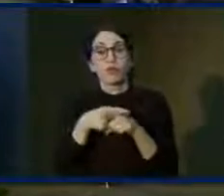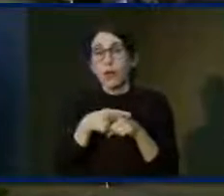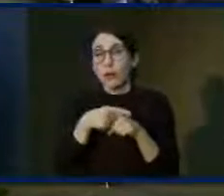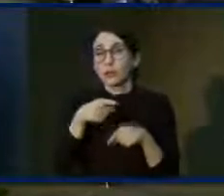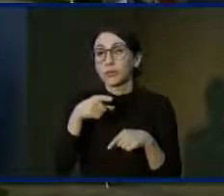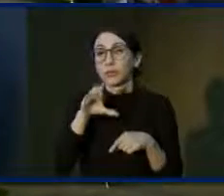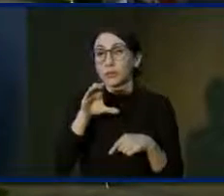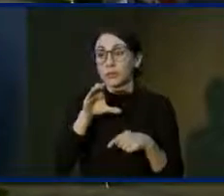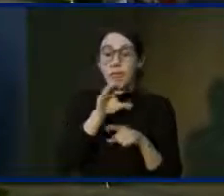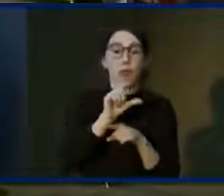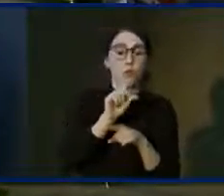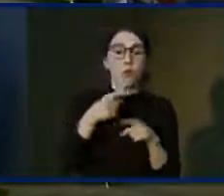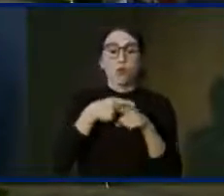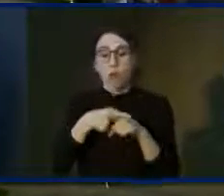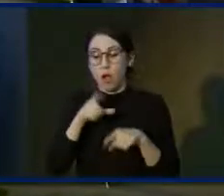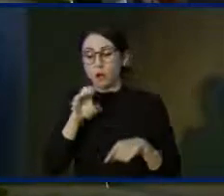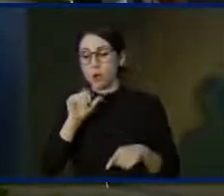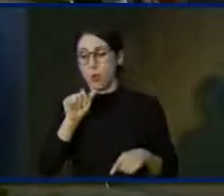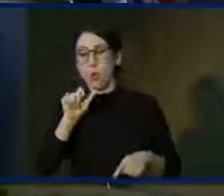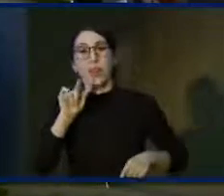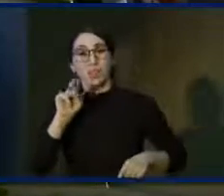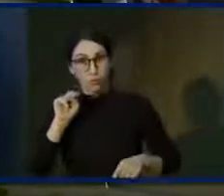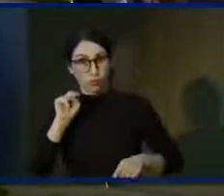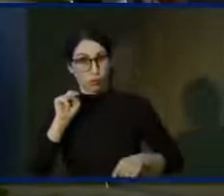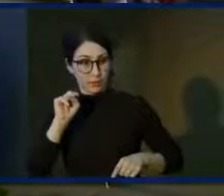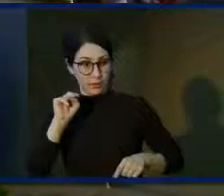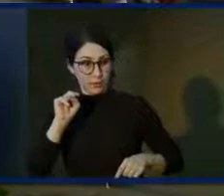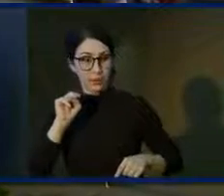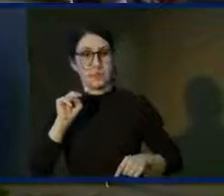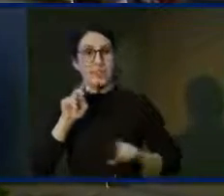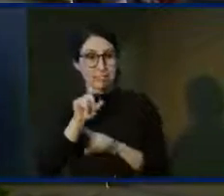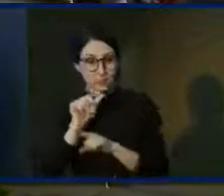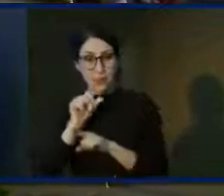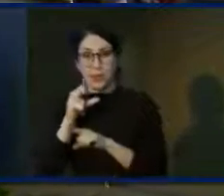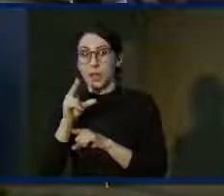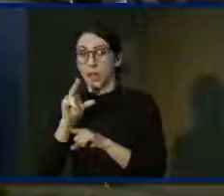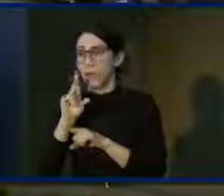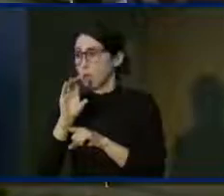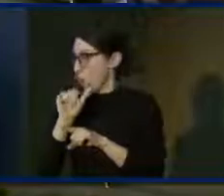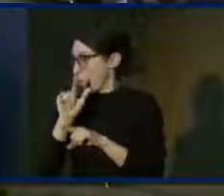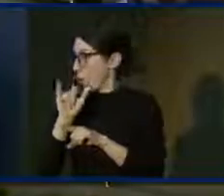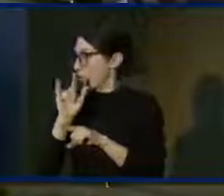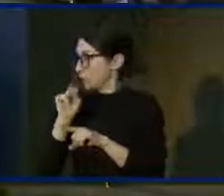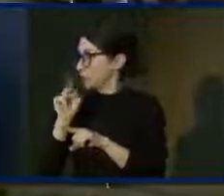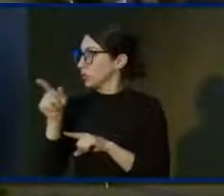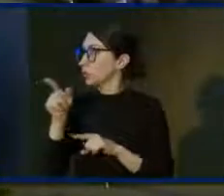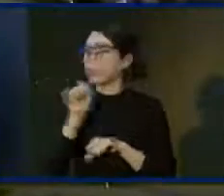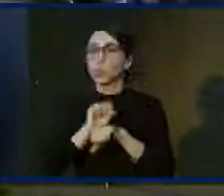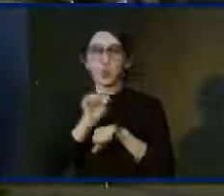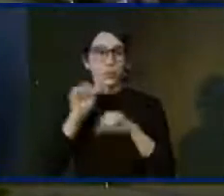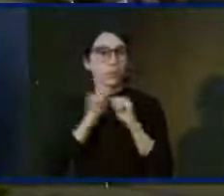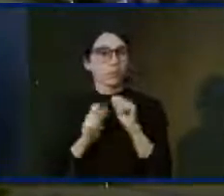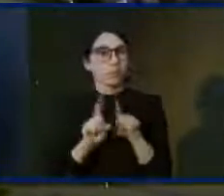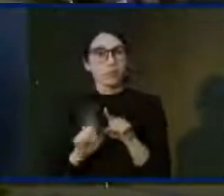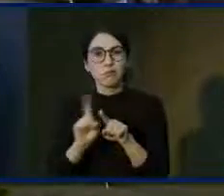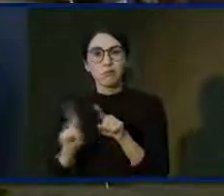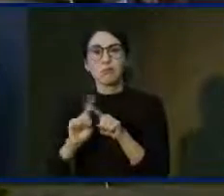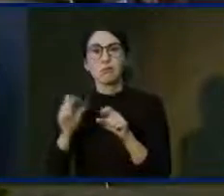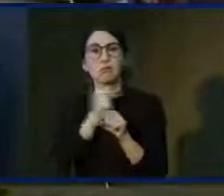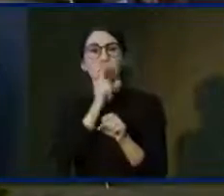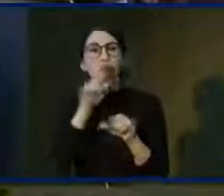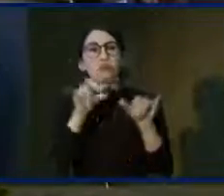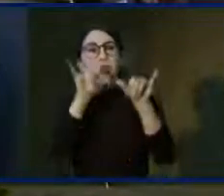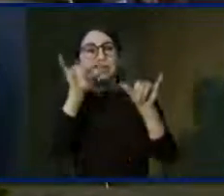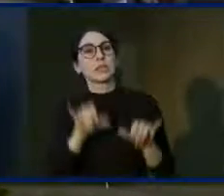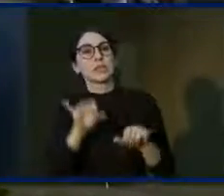Director of organizing, as I said. She works with matching advocates and volunteer interests with opportunities to make systems work for people